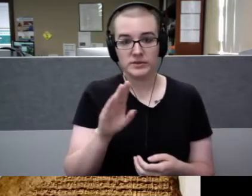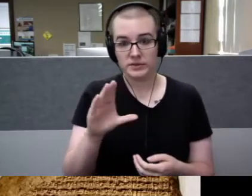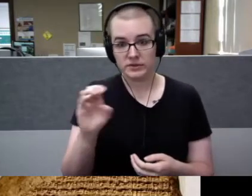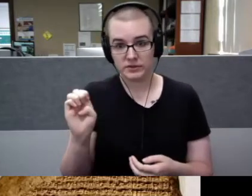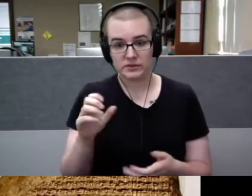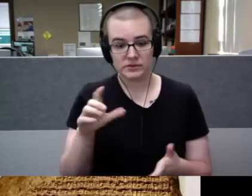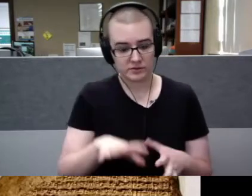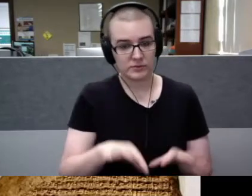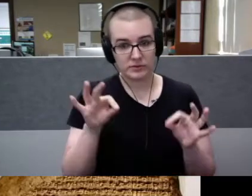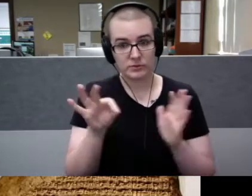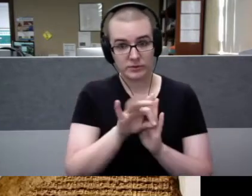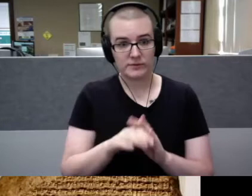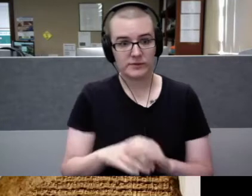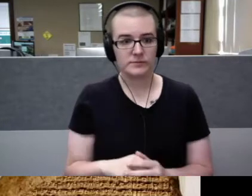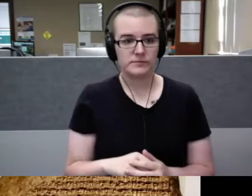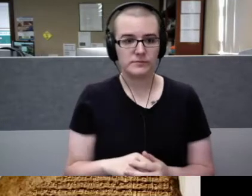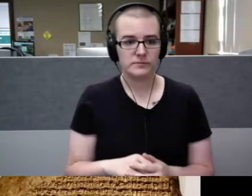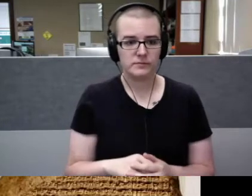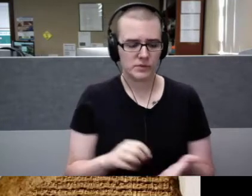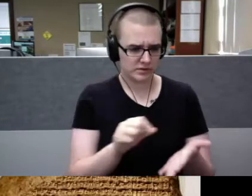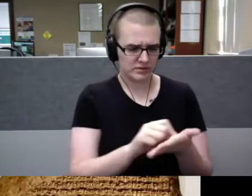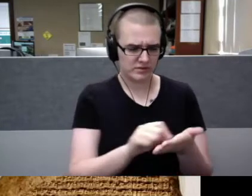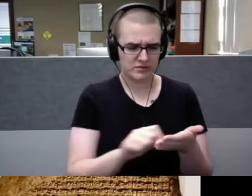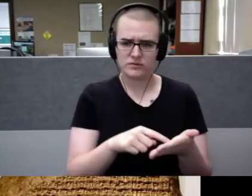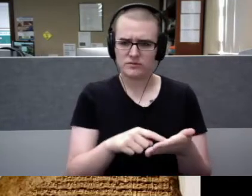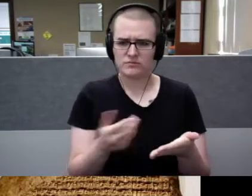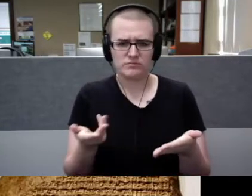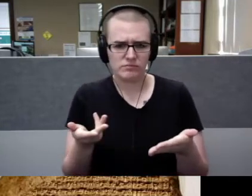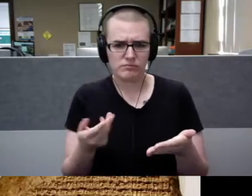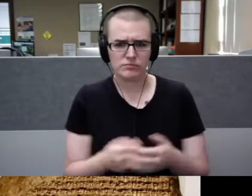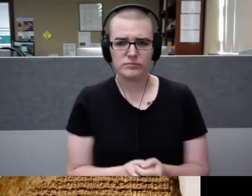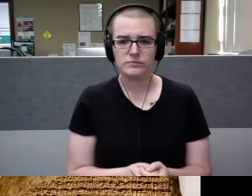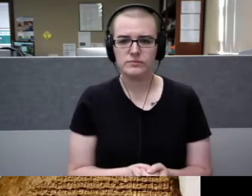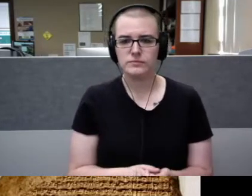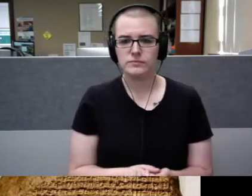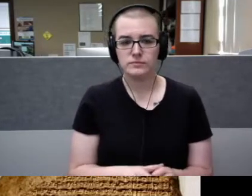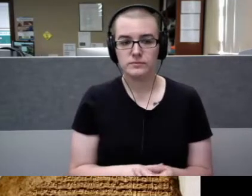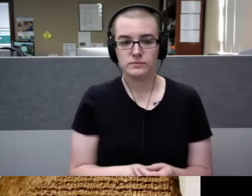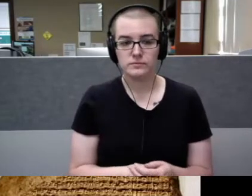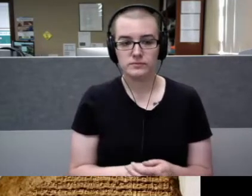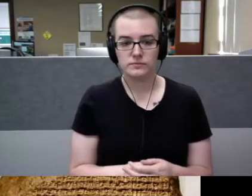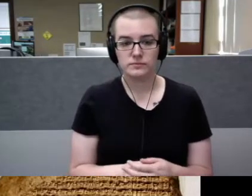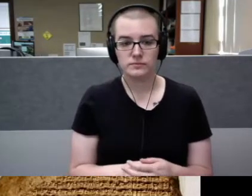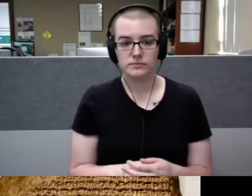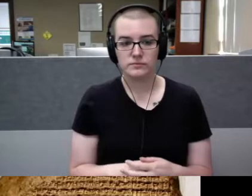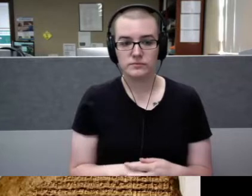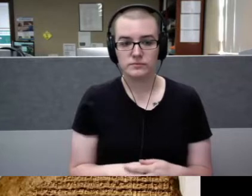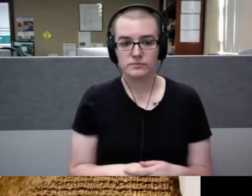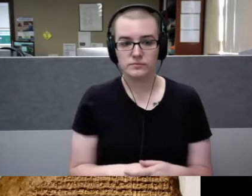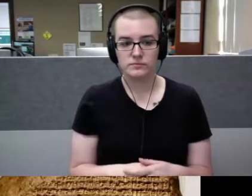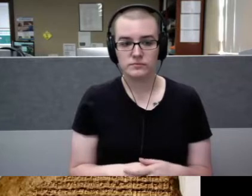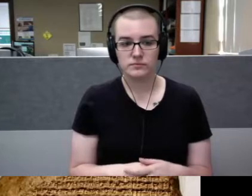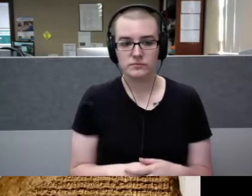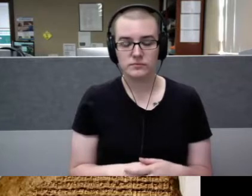these cuneiform tablets. Believe it or not, these people who were writing down this information weren't just talking about life and